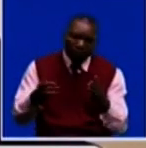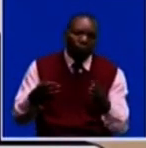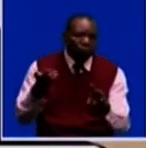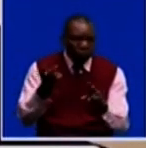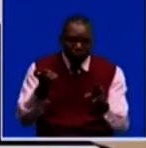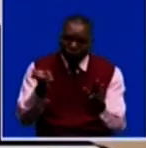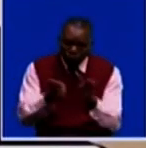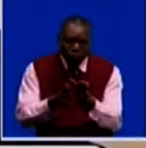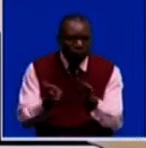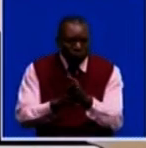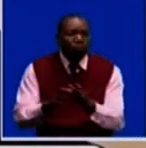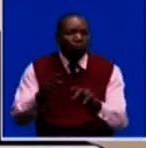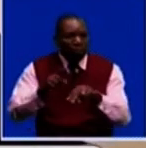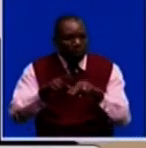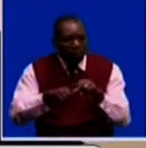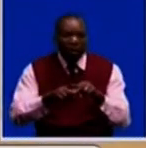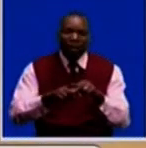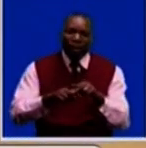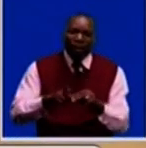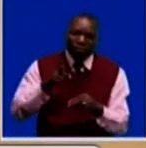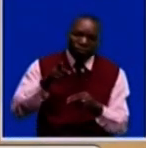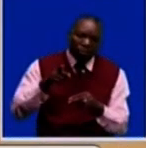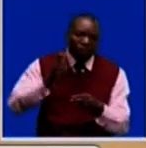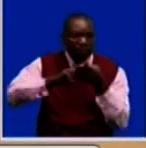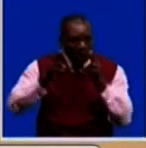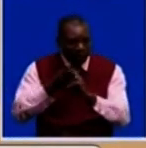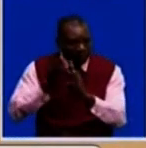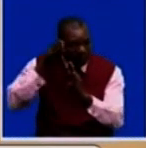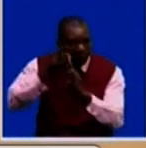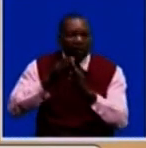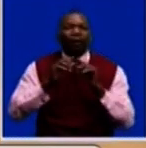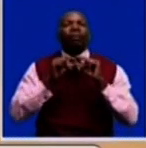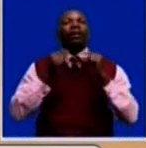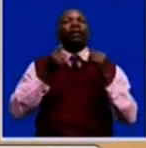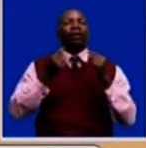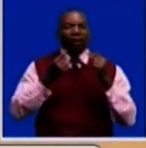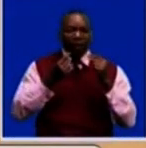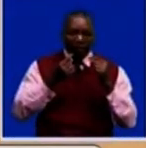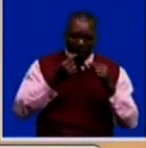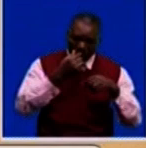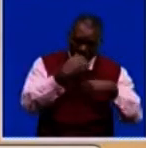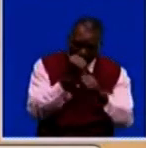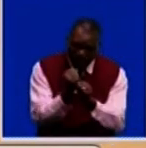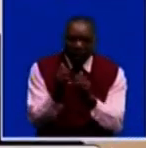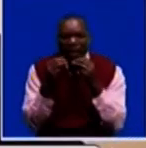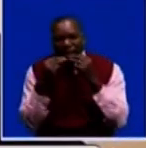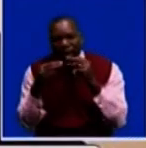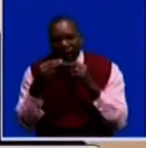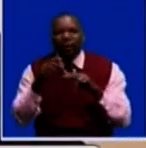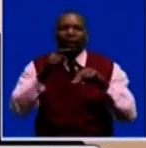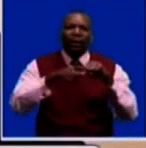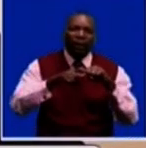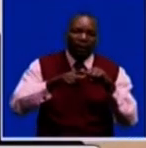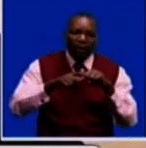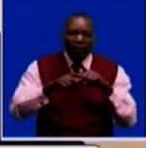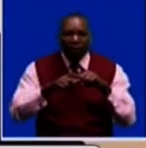wants the Ministry of Health and its partners to also target the clergy in formulation of HIV/AIDS messages. You need